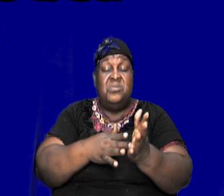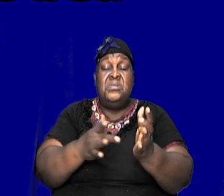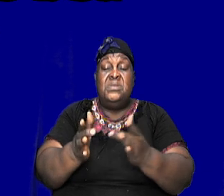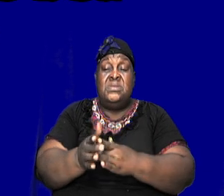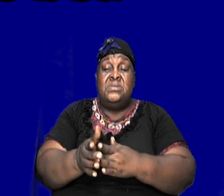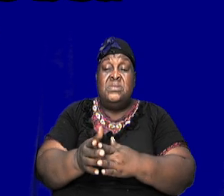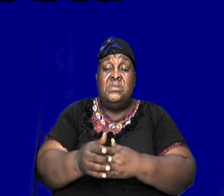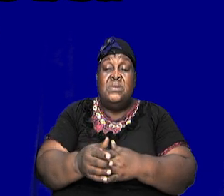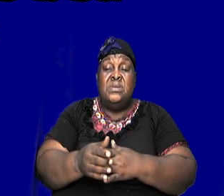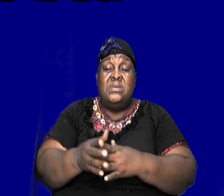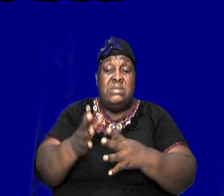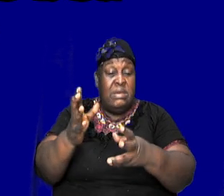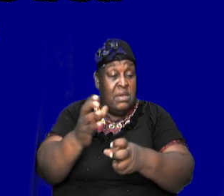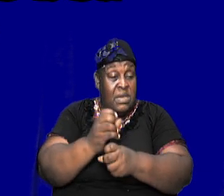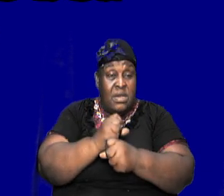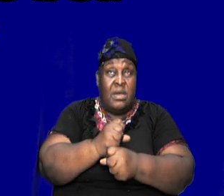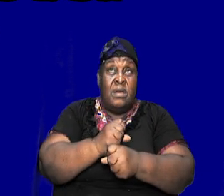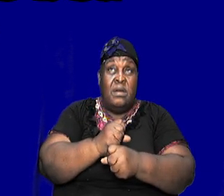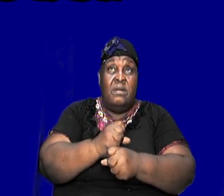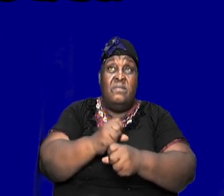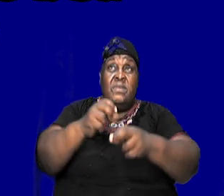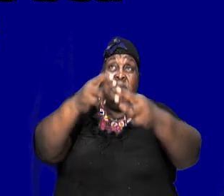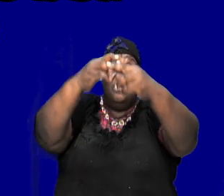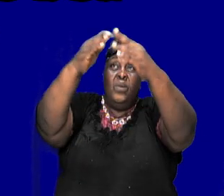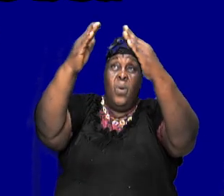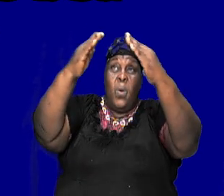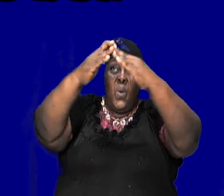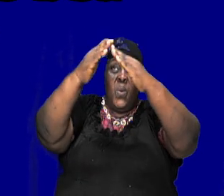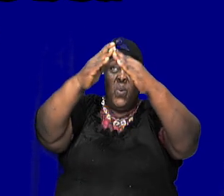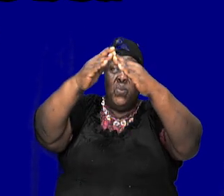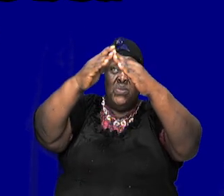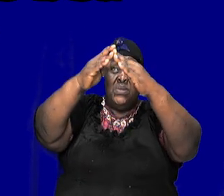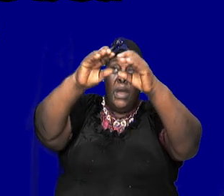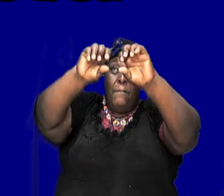roof and they broke up the roof